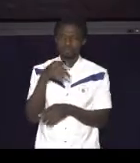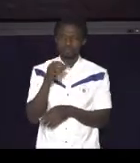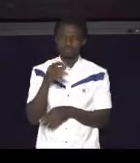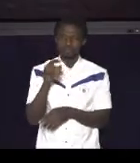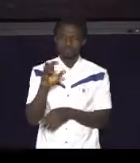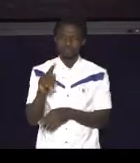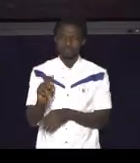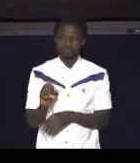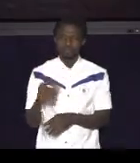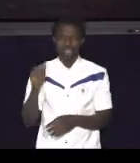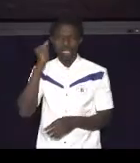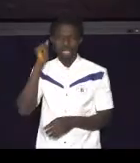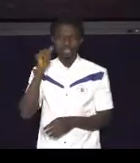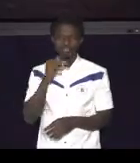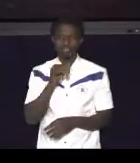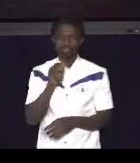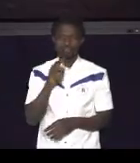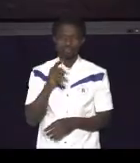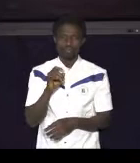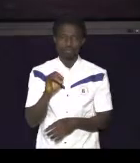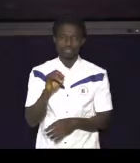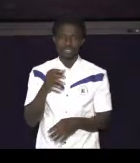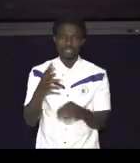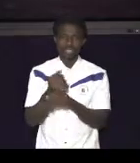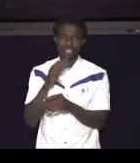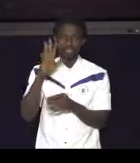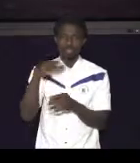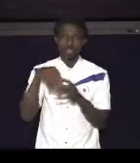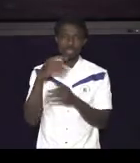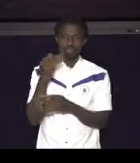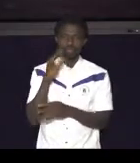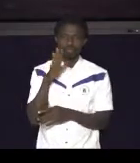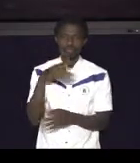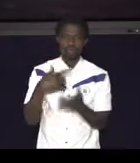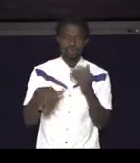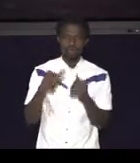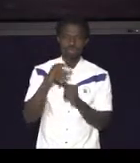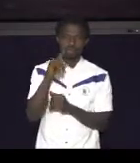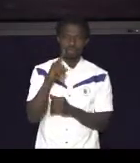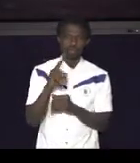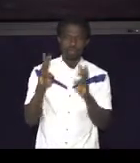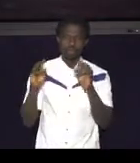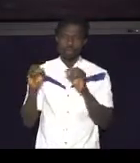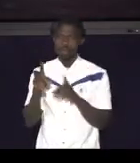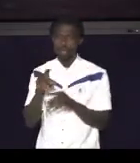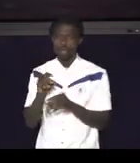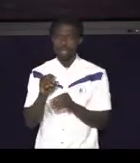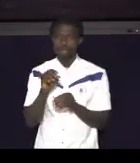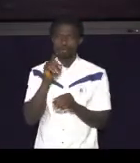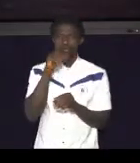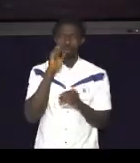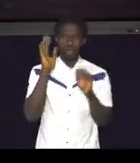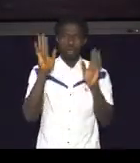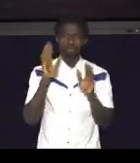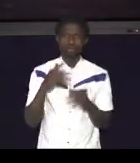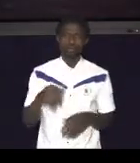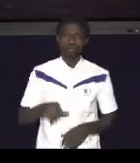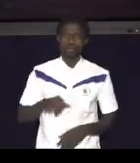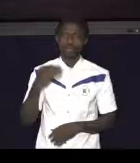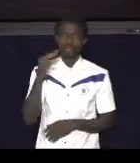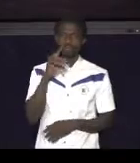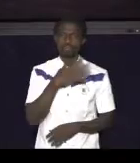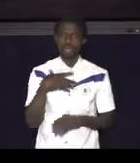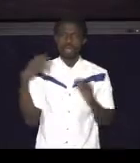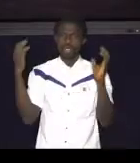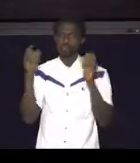Auntie Fumi got 5 out of 5. What about you? Wow, you're awesome. I'm proud of you. And